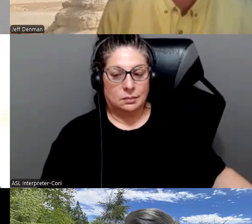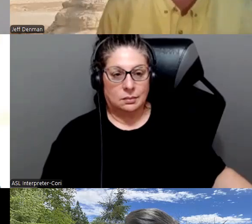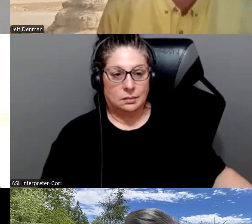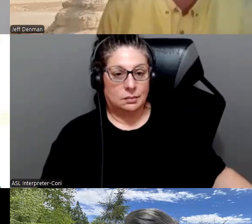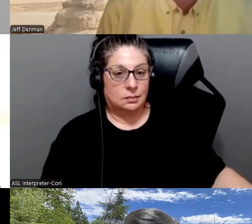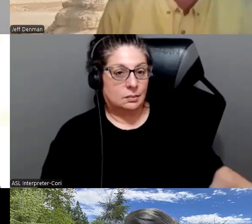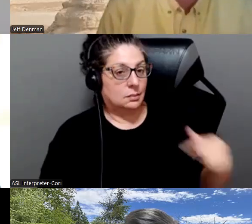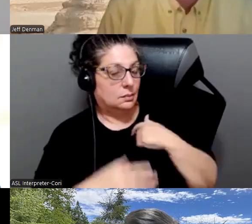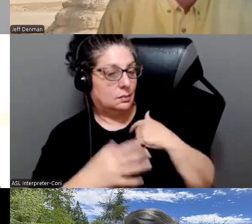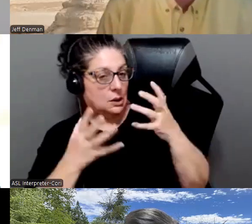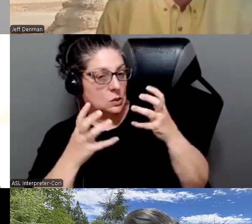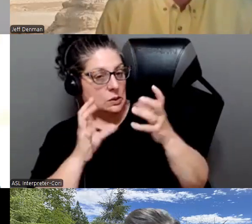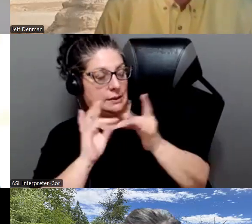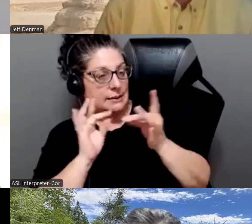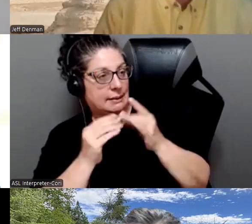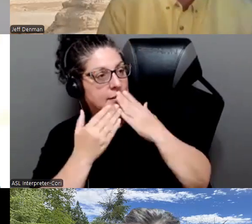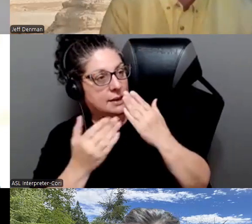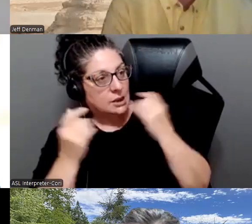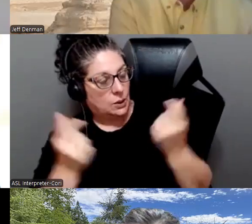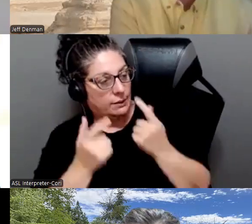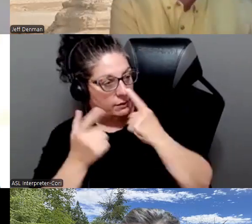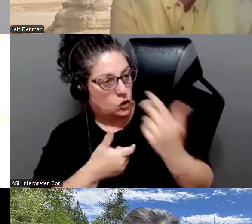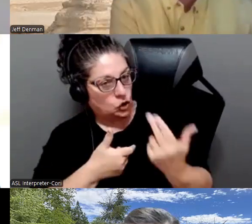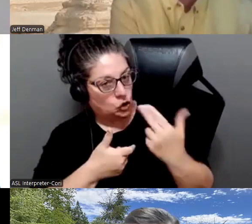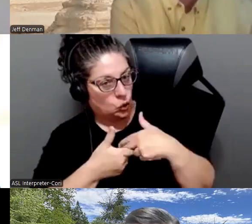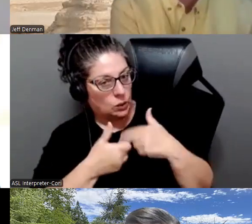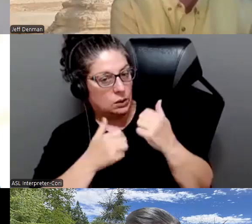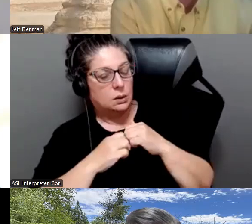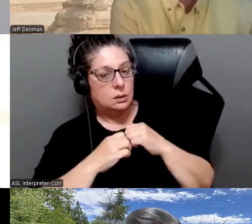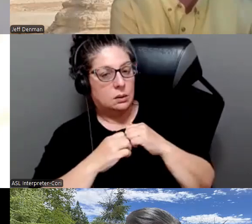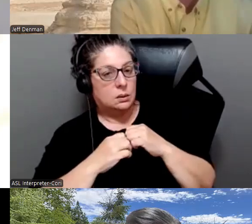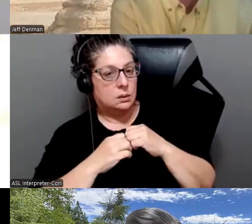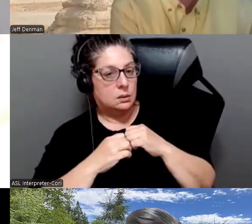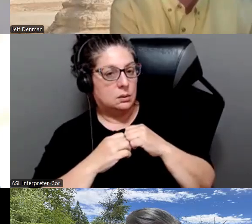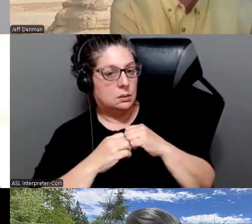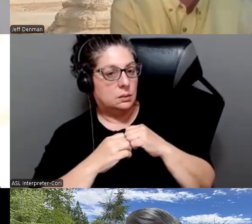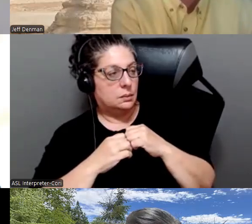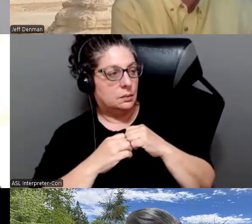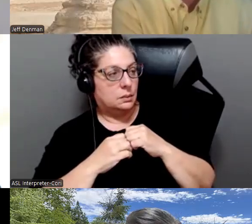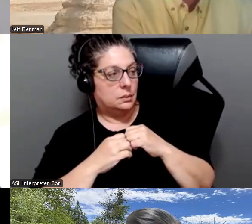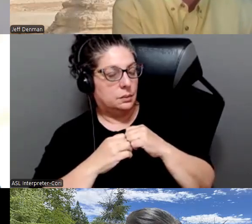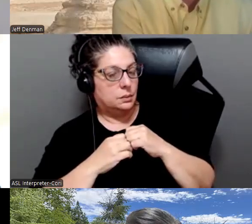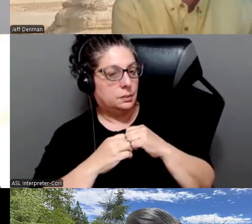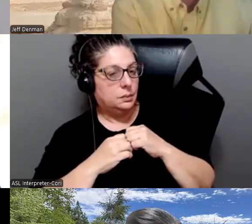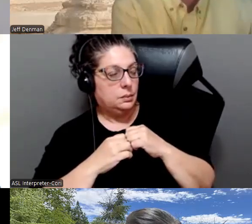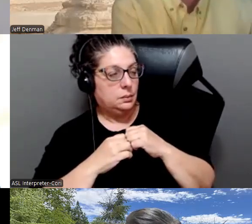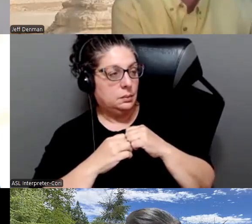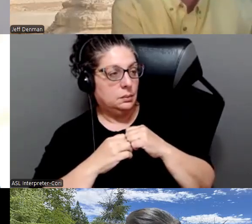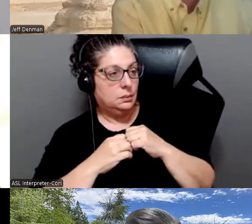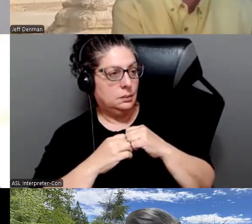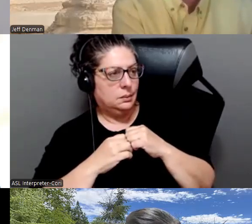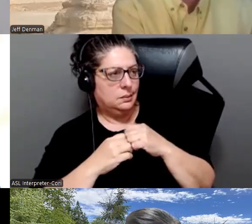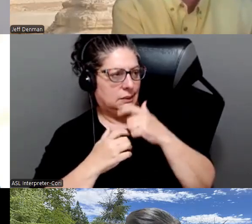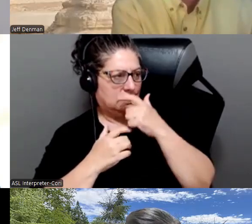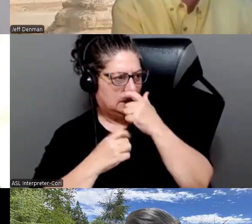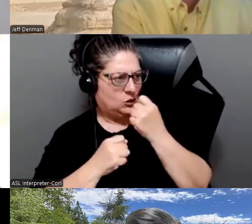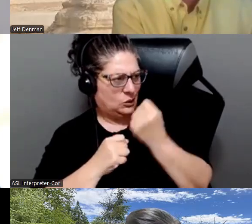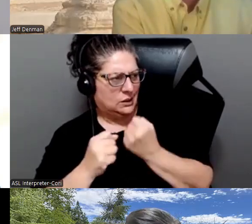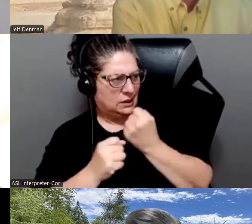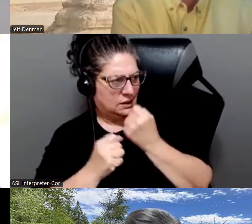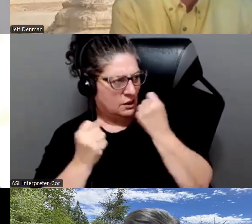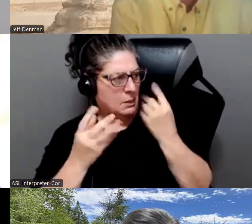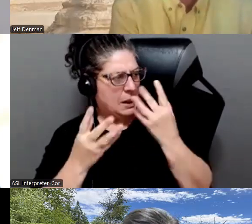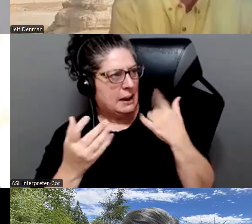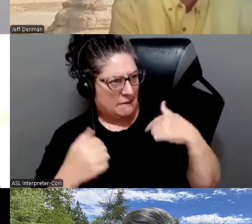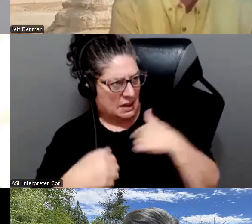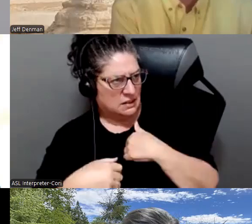I'd just like to say thank you everyone for joining, and it's been an interesting year for a lot of us,